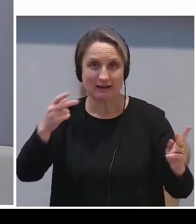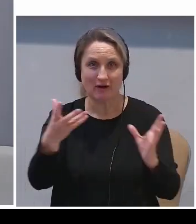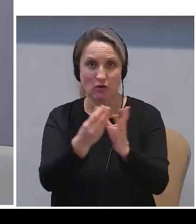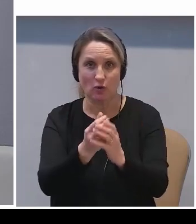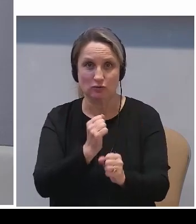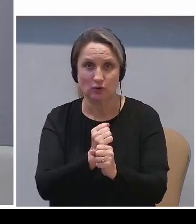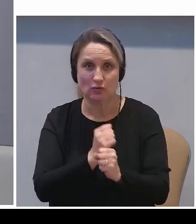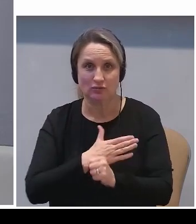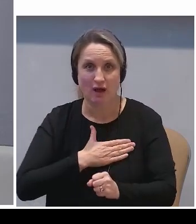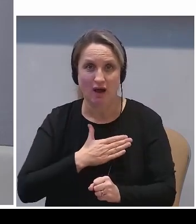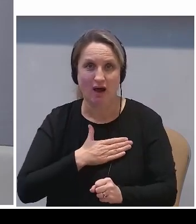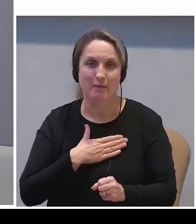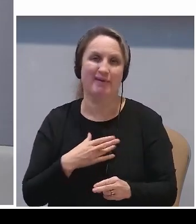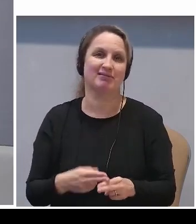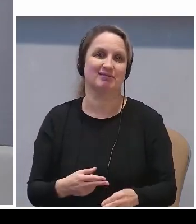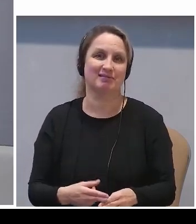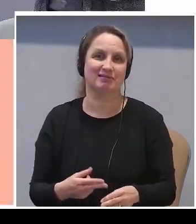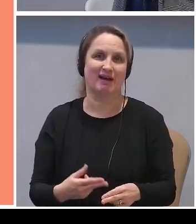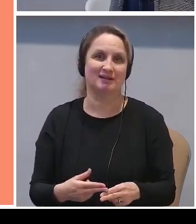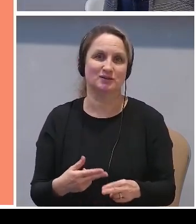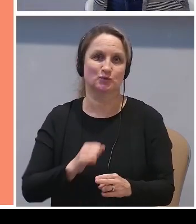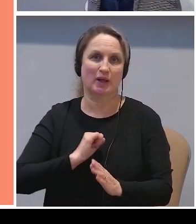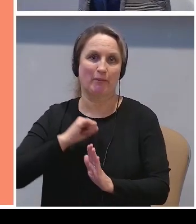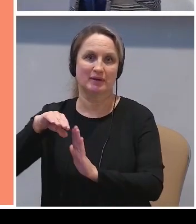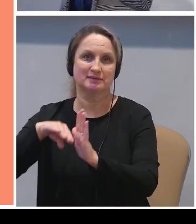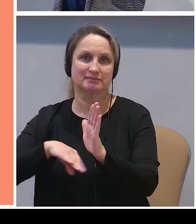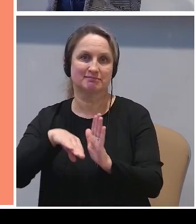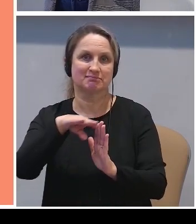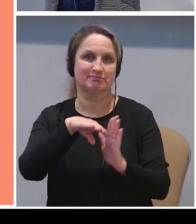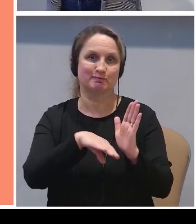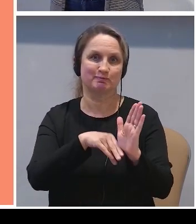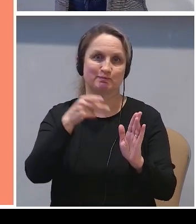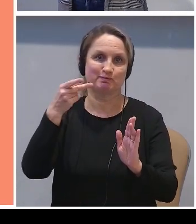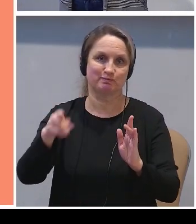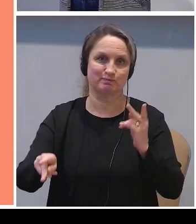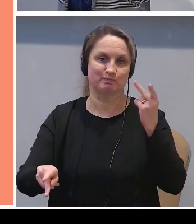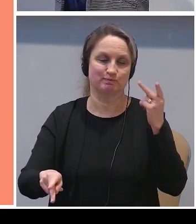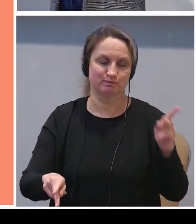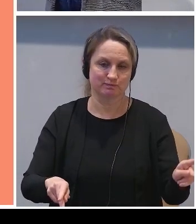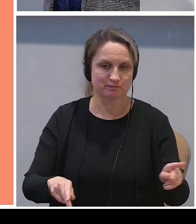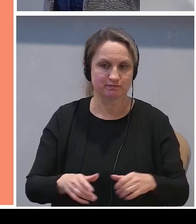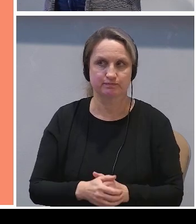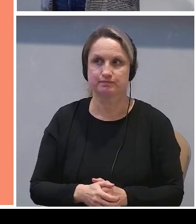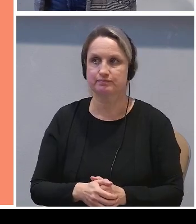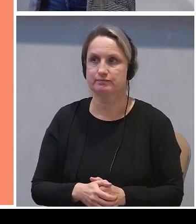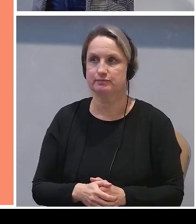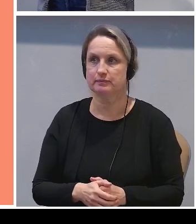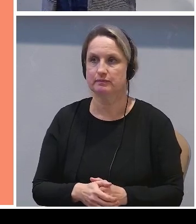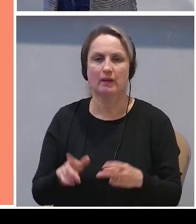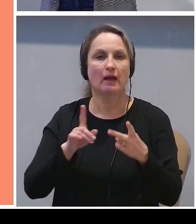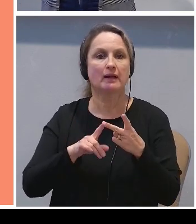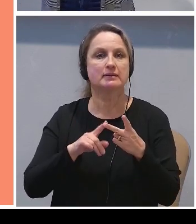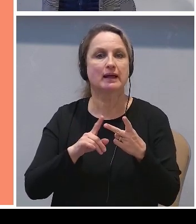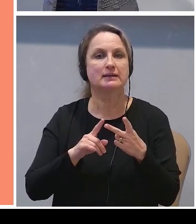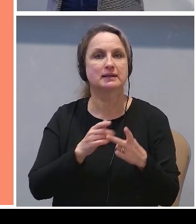sponsors. The second one is what we call the Rare Diseases Clinical Trial Toolbox. I will give an example of some of the tools that are here. And the third